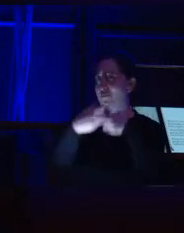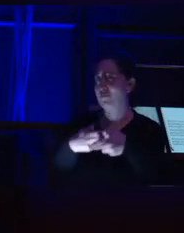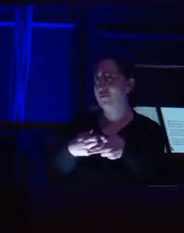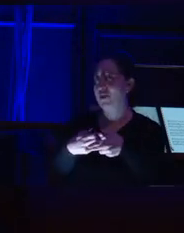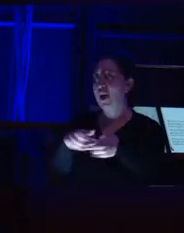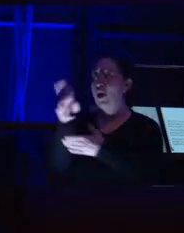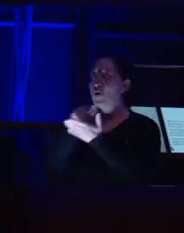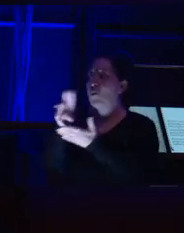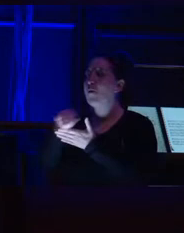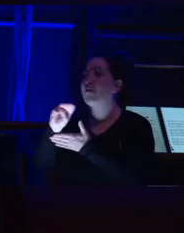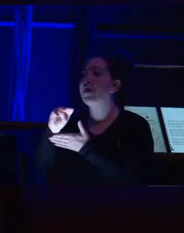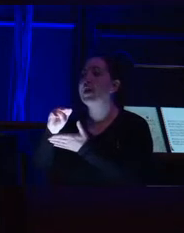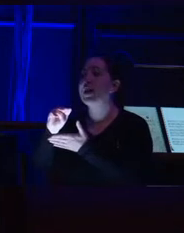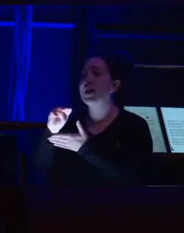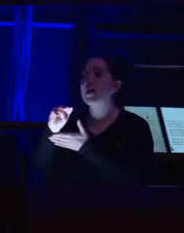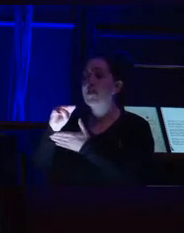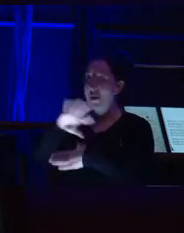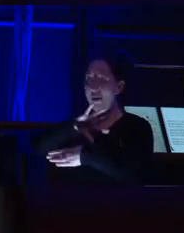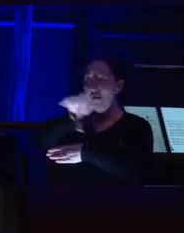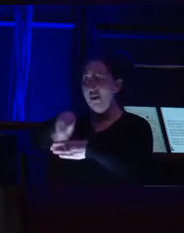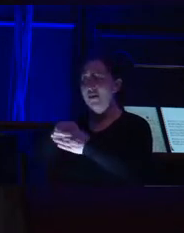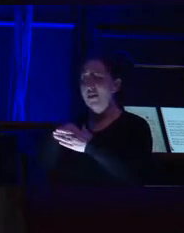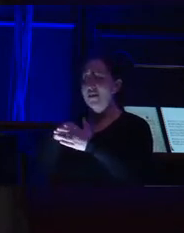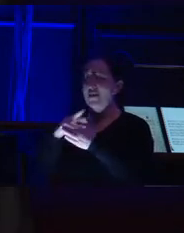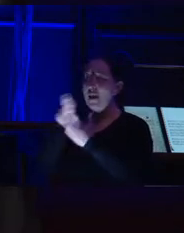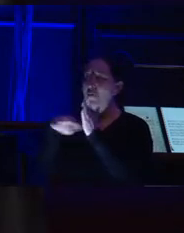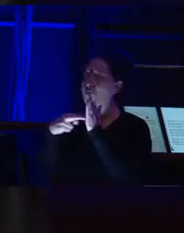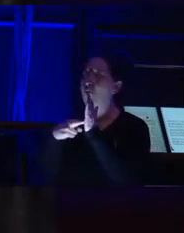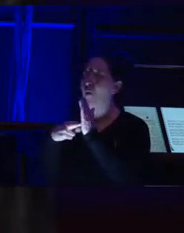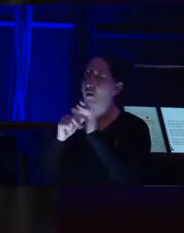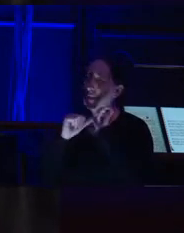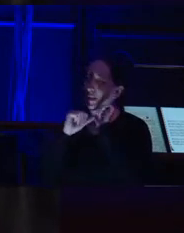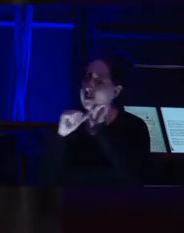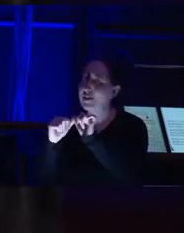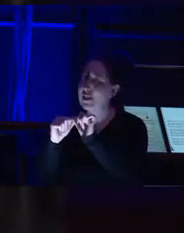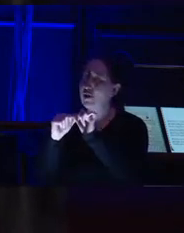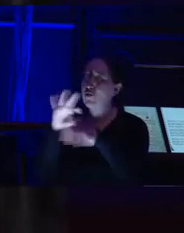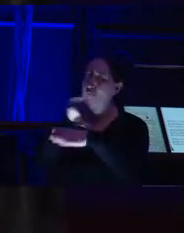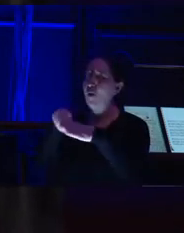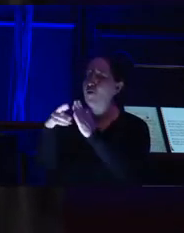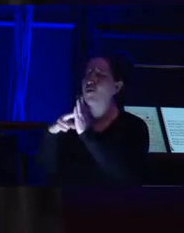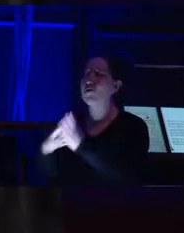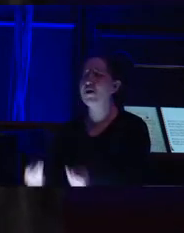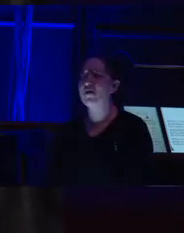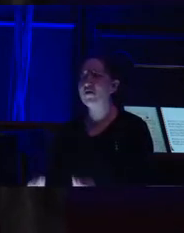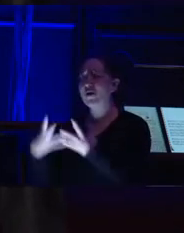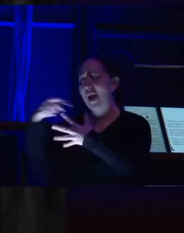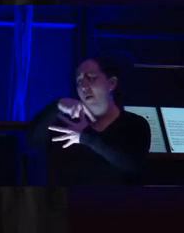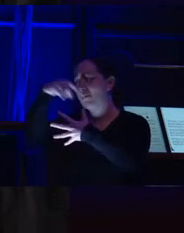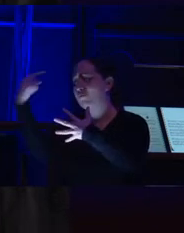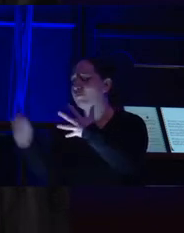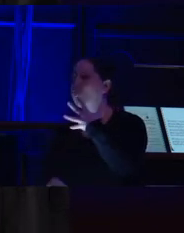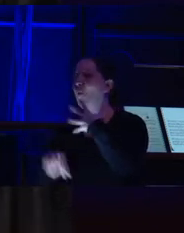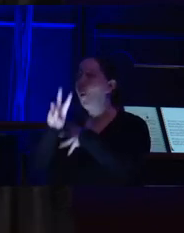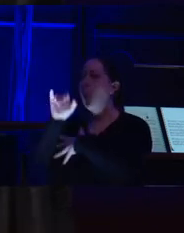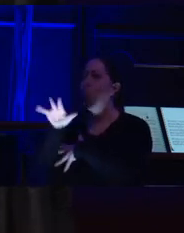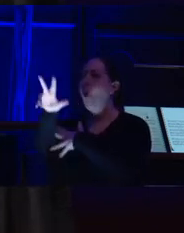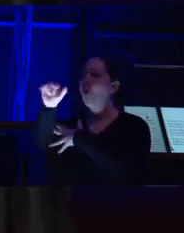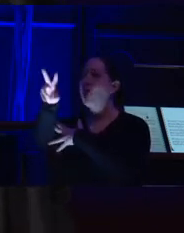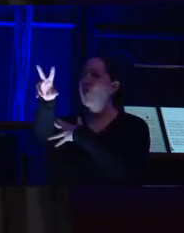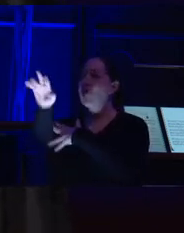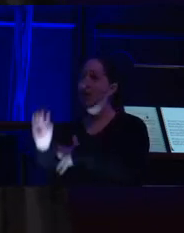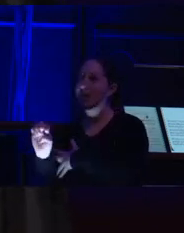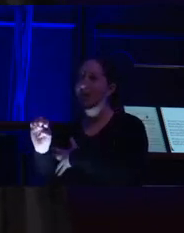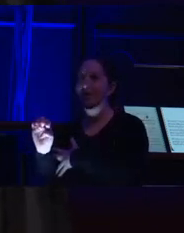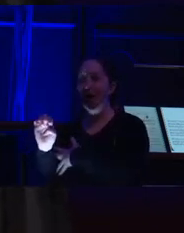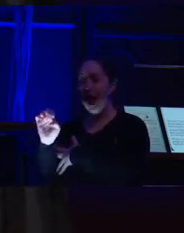has played the same role and continues to play that role for countless Wolverines. And just as it